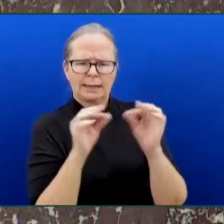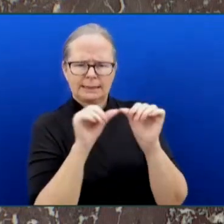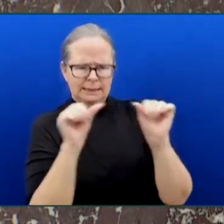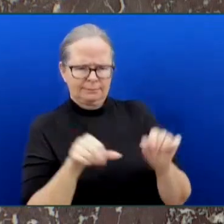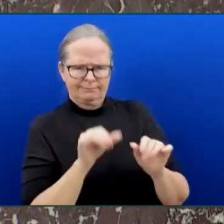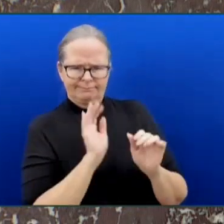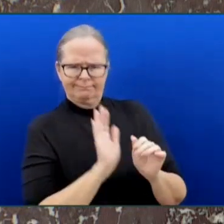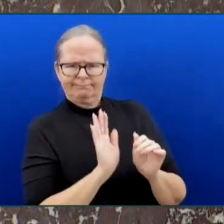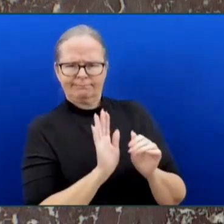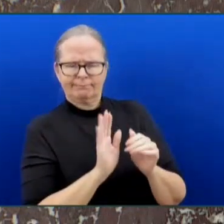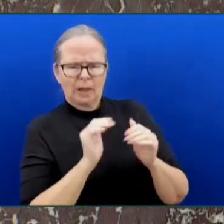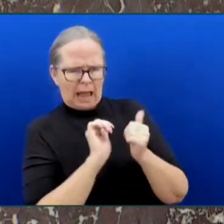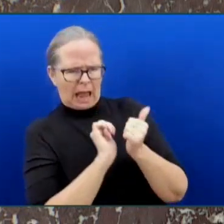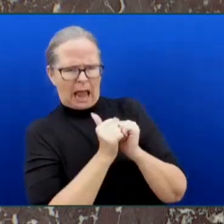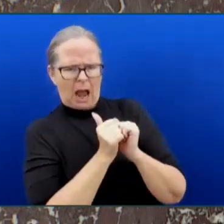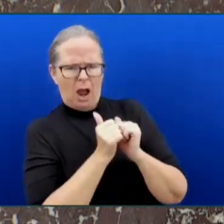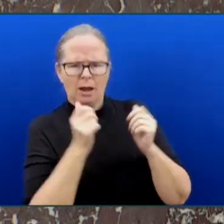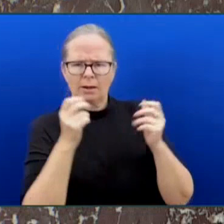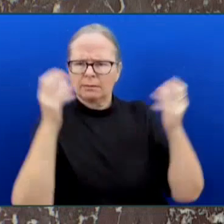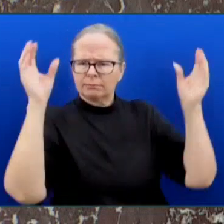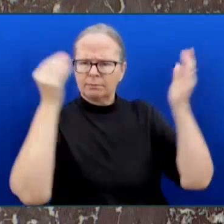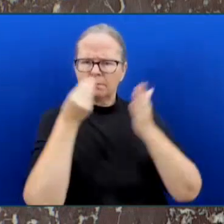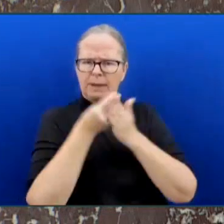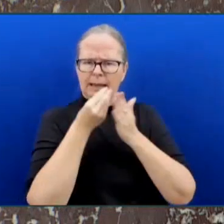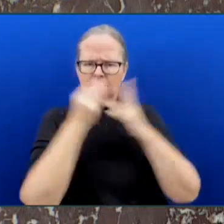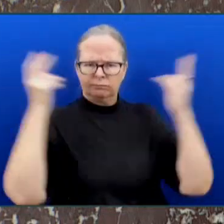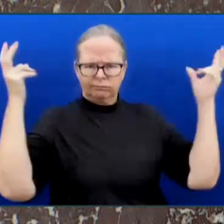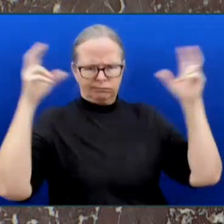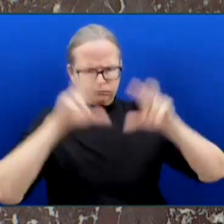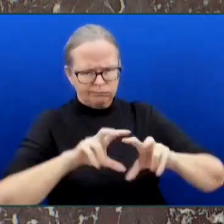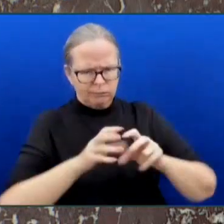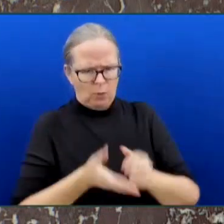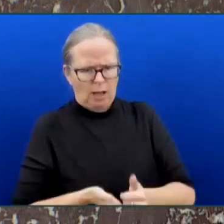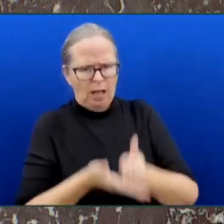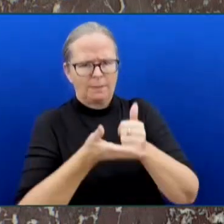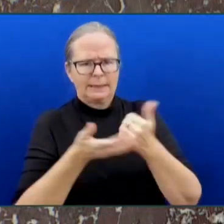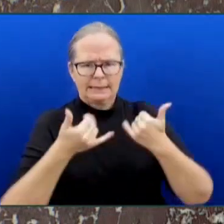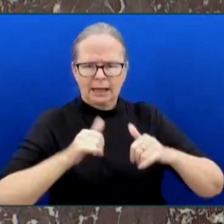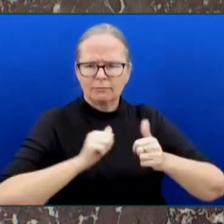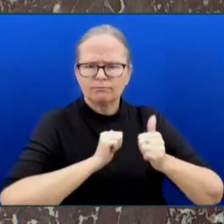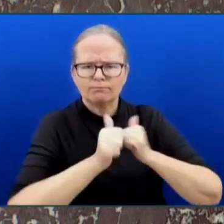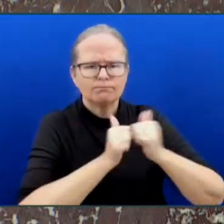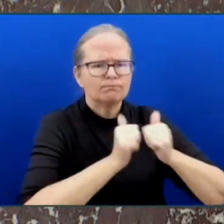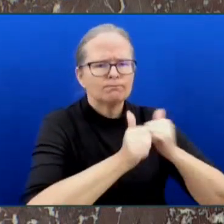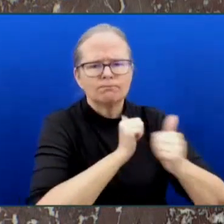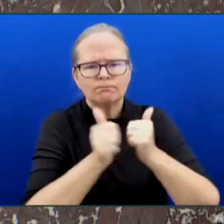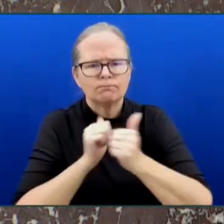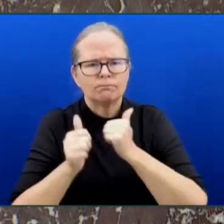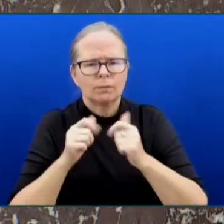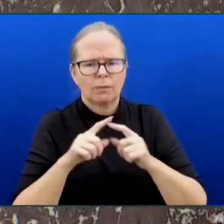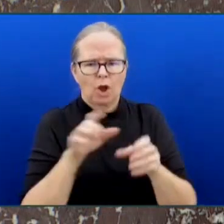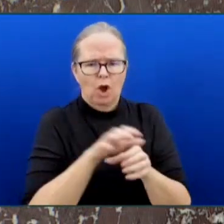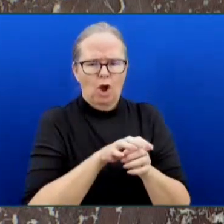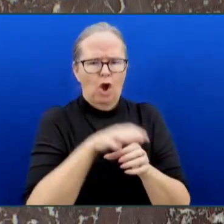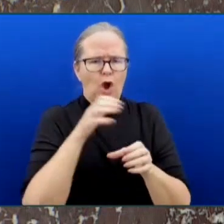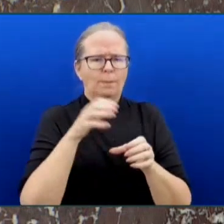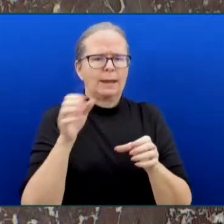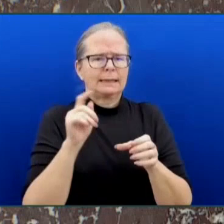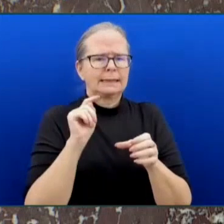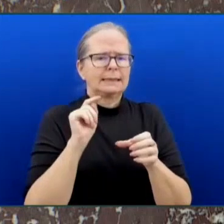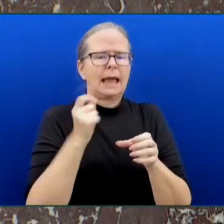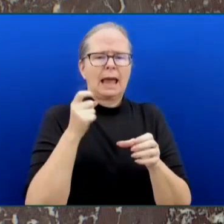remain competitive. And out of the proceeds of the carbon tax, we have co-capitalized very significant emission